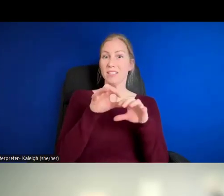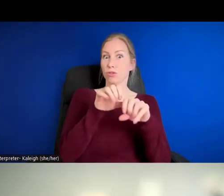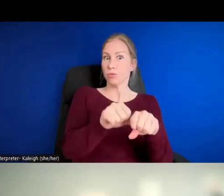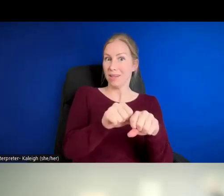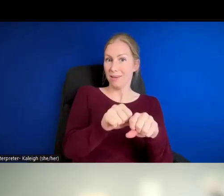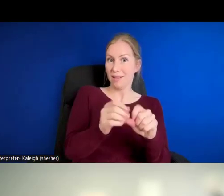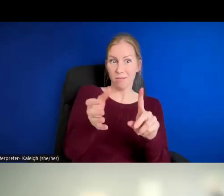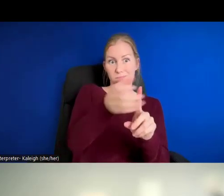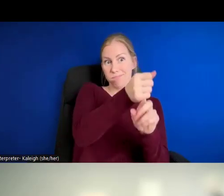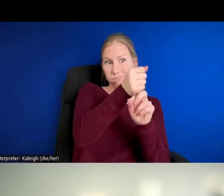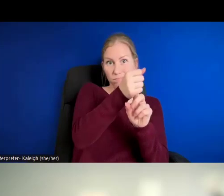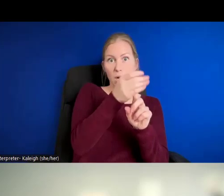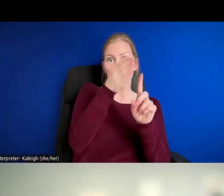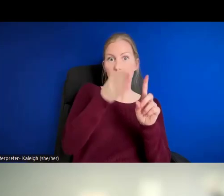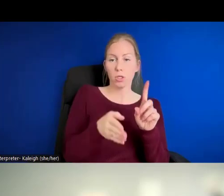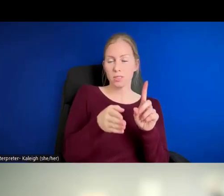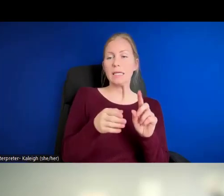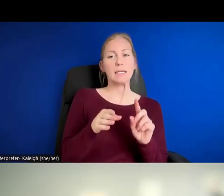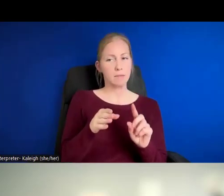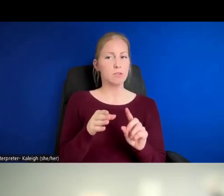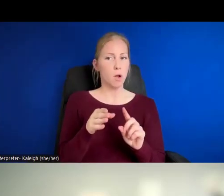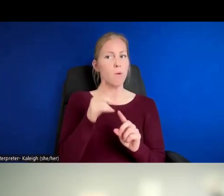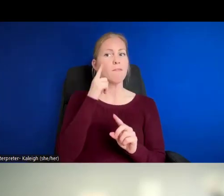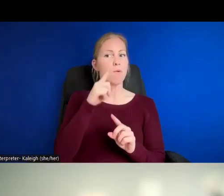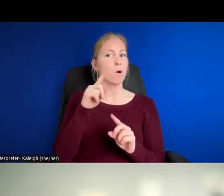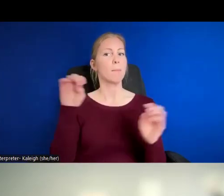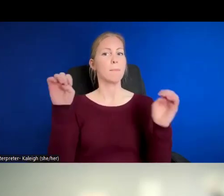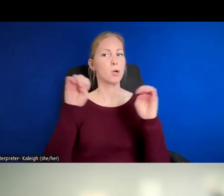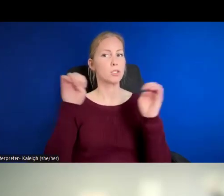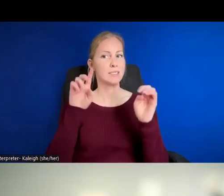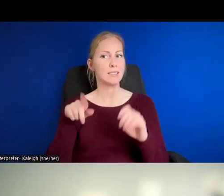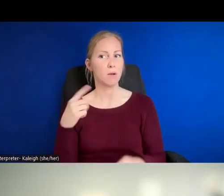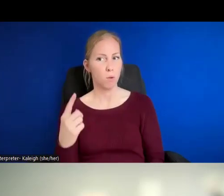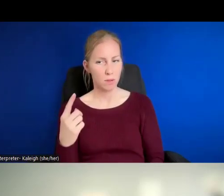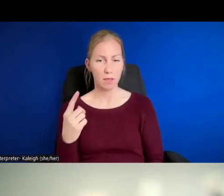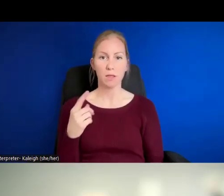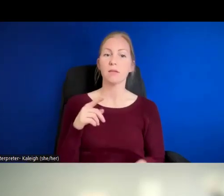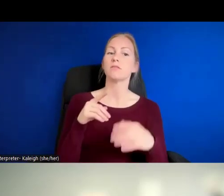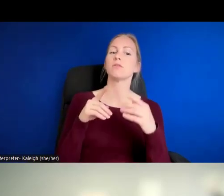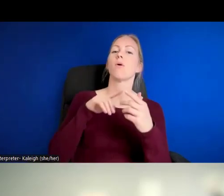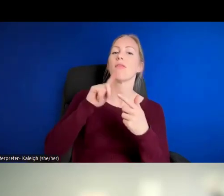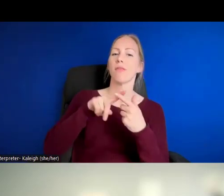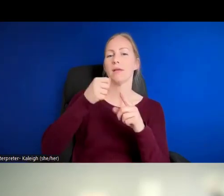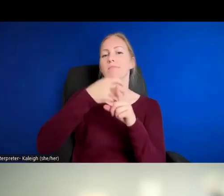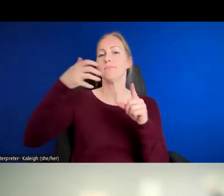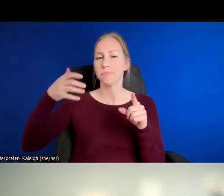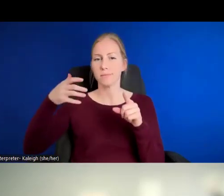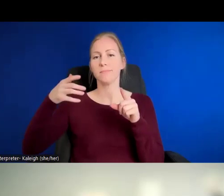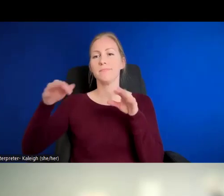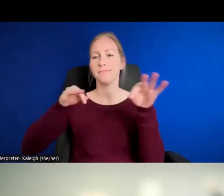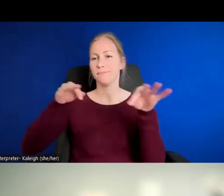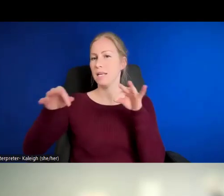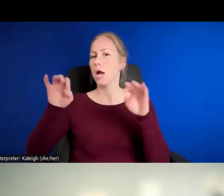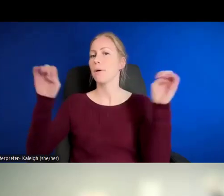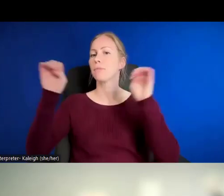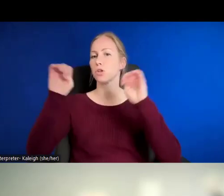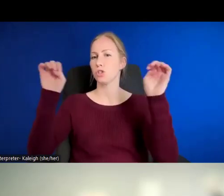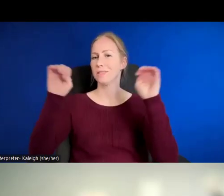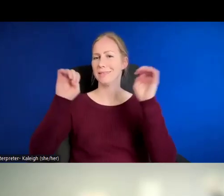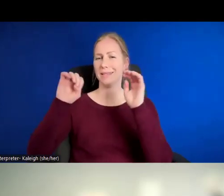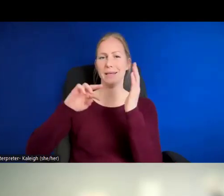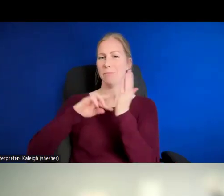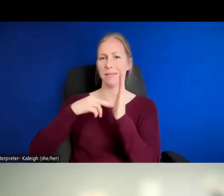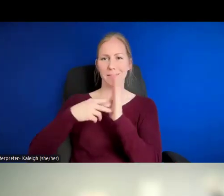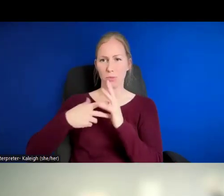Now, the law sets out what it means by emergency, as stated in the slide, such as